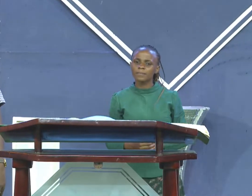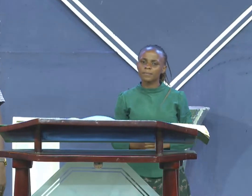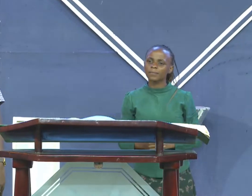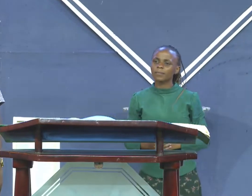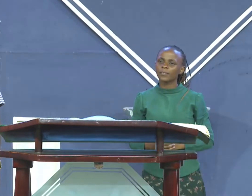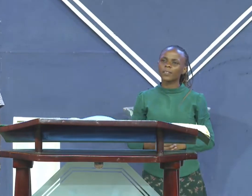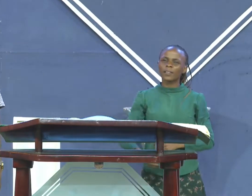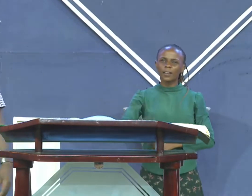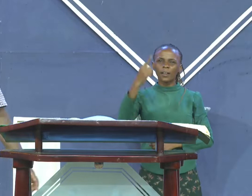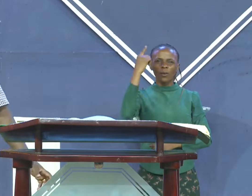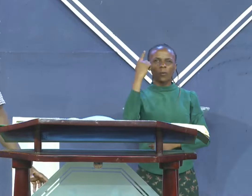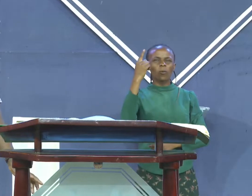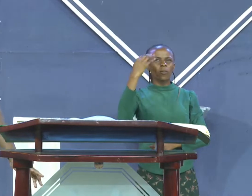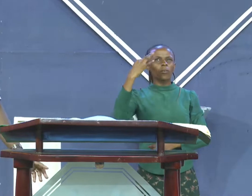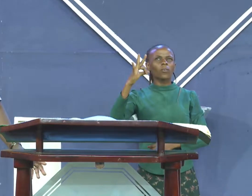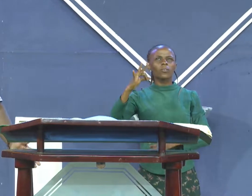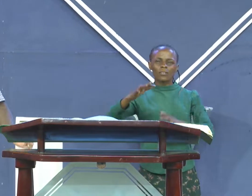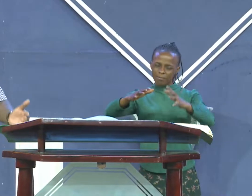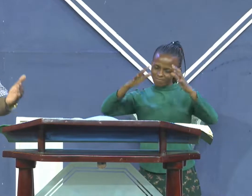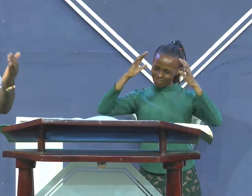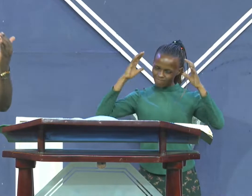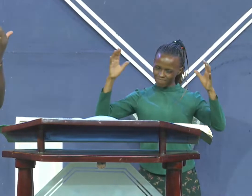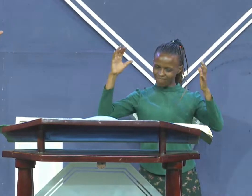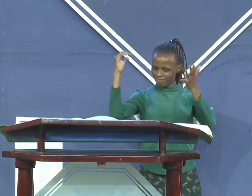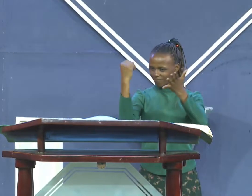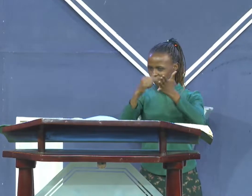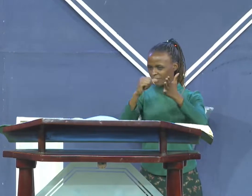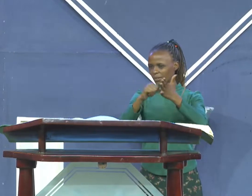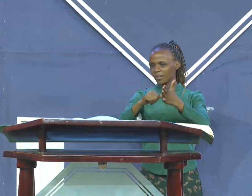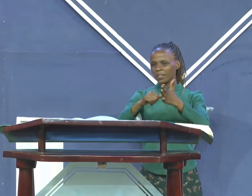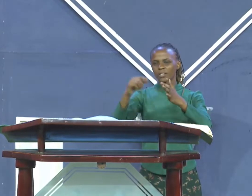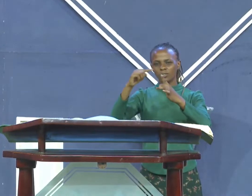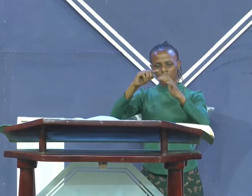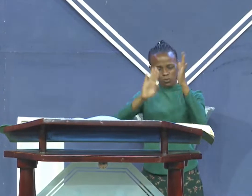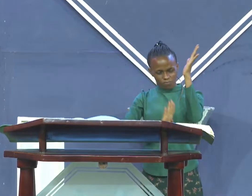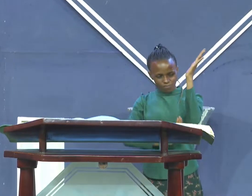of the biggest problems to progress is when there is no more sight.